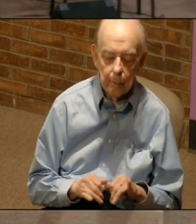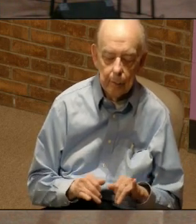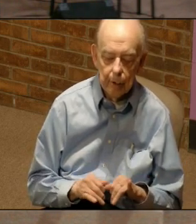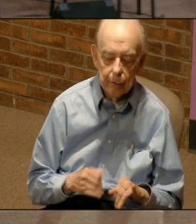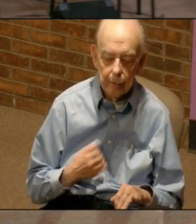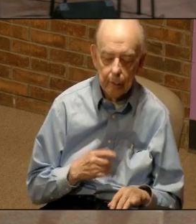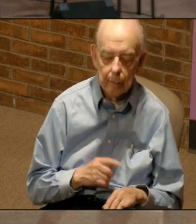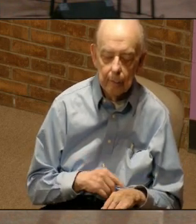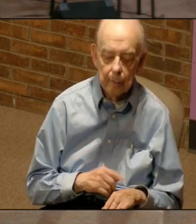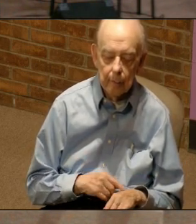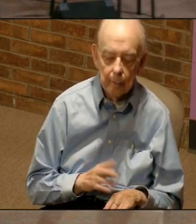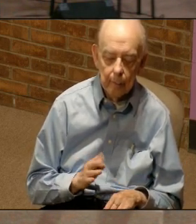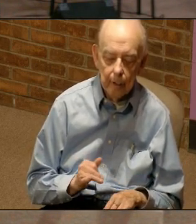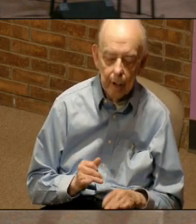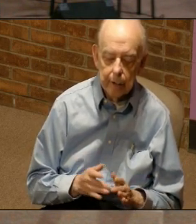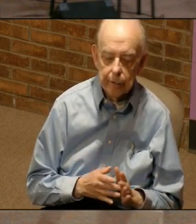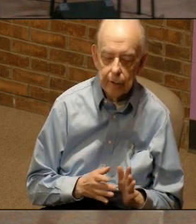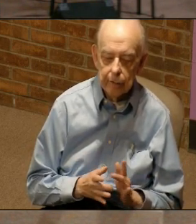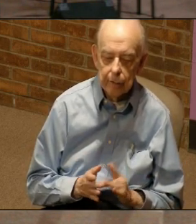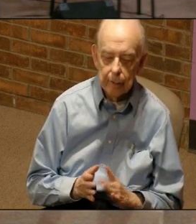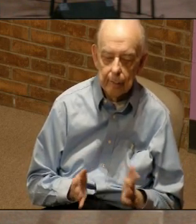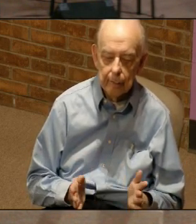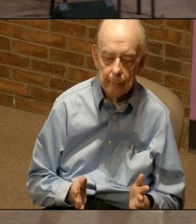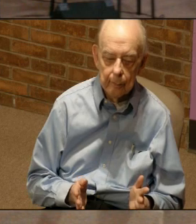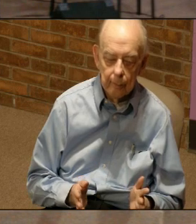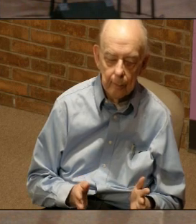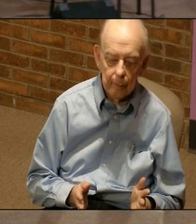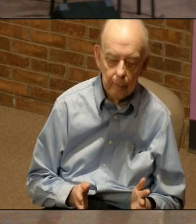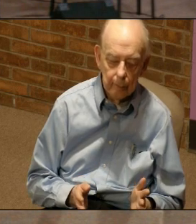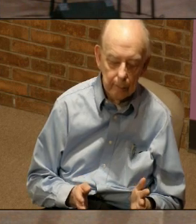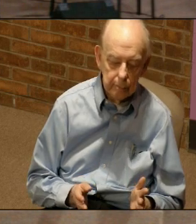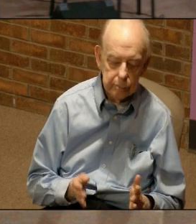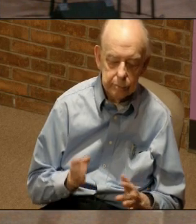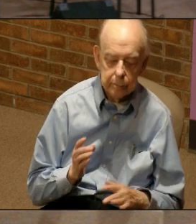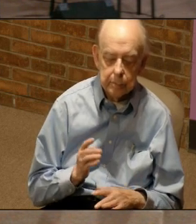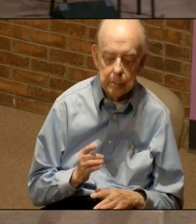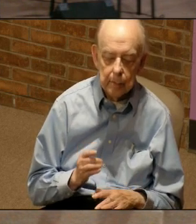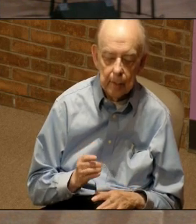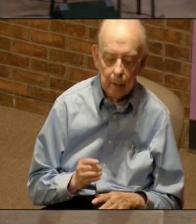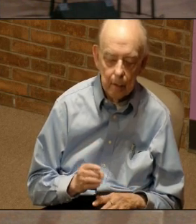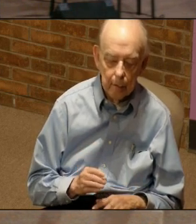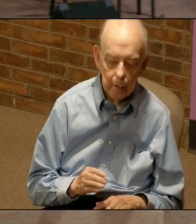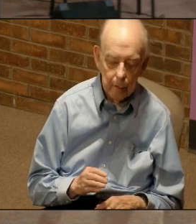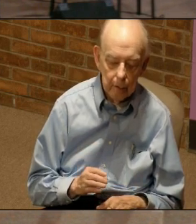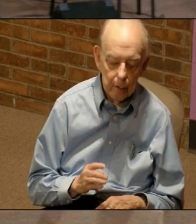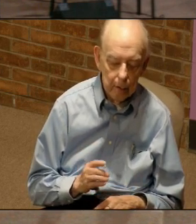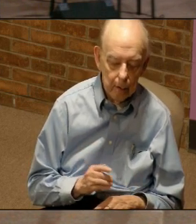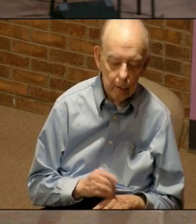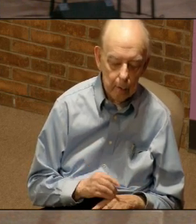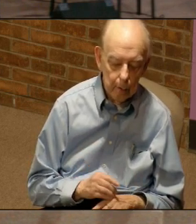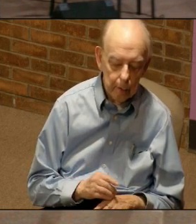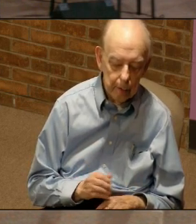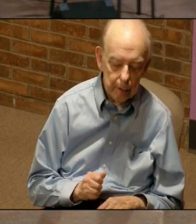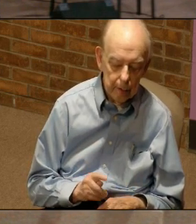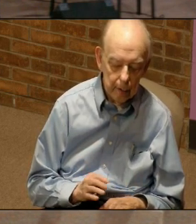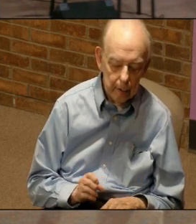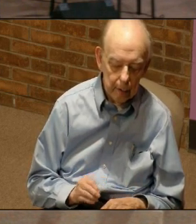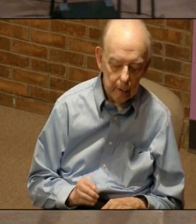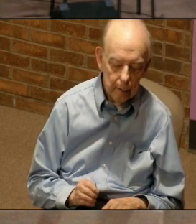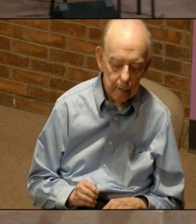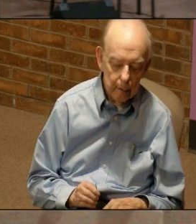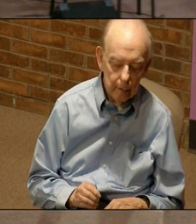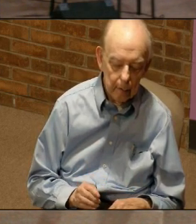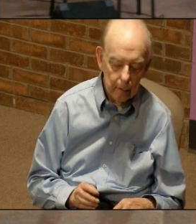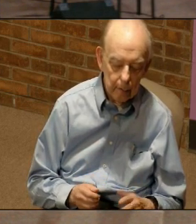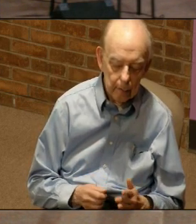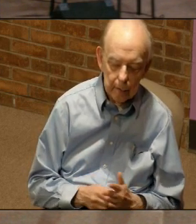time by him. We date our letters by him. Our birth